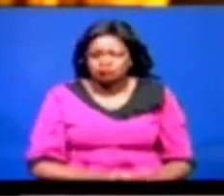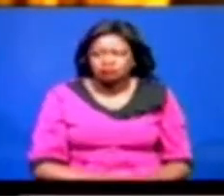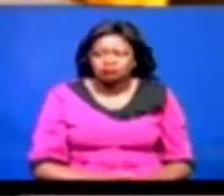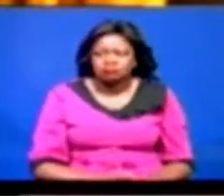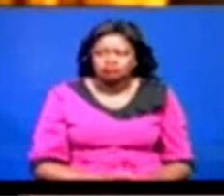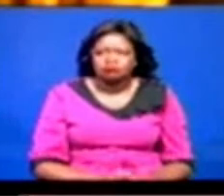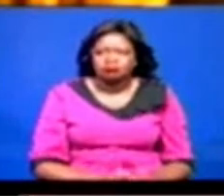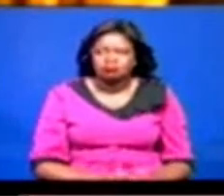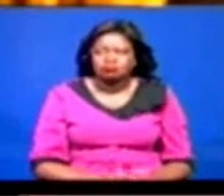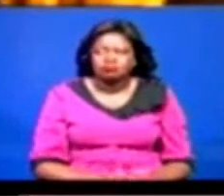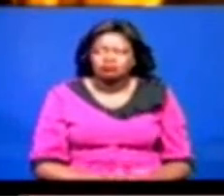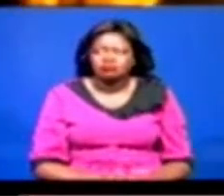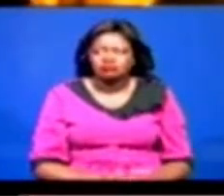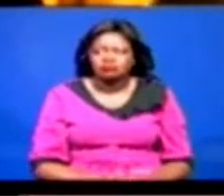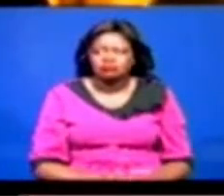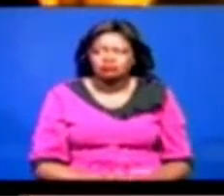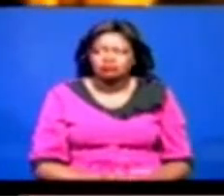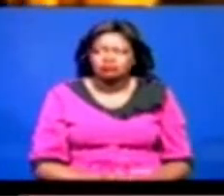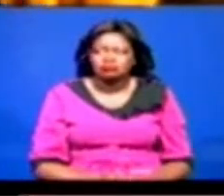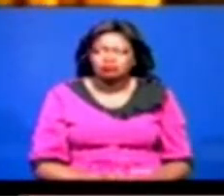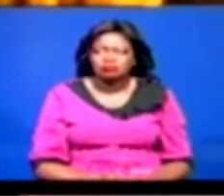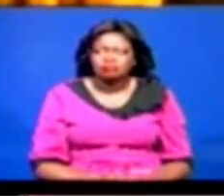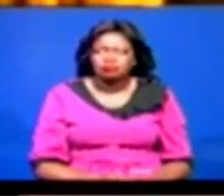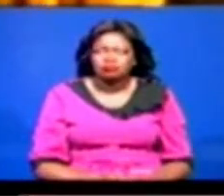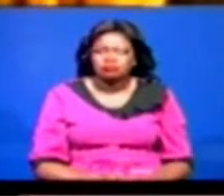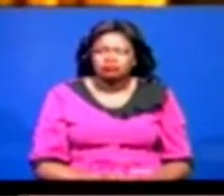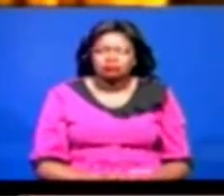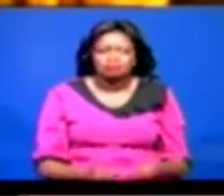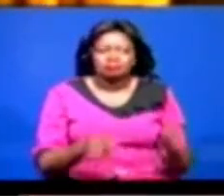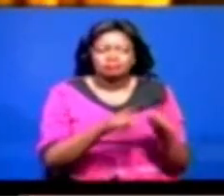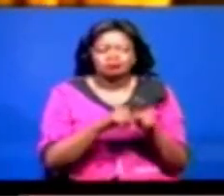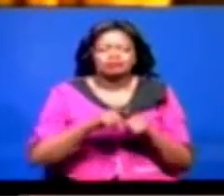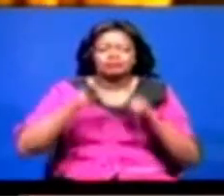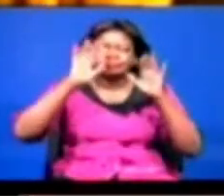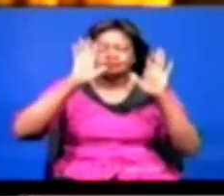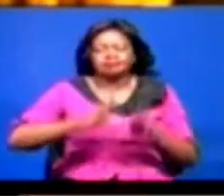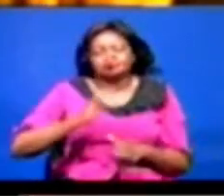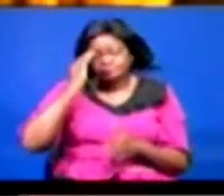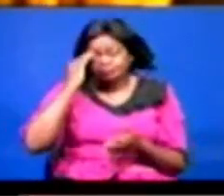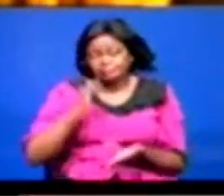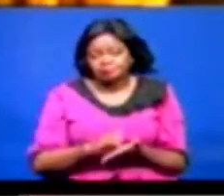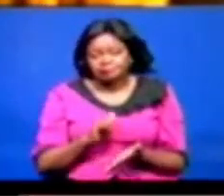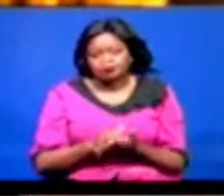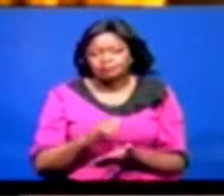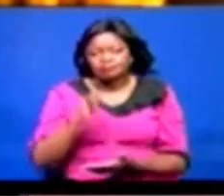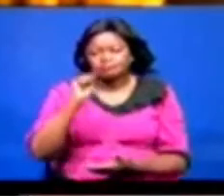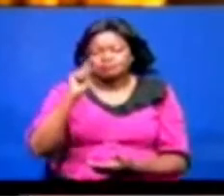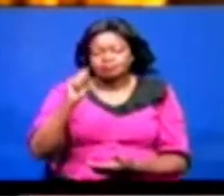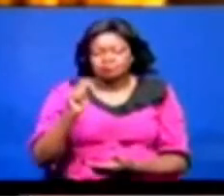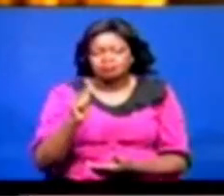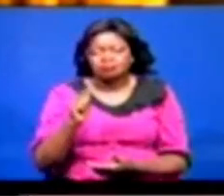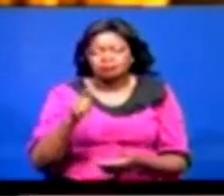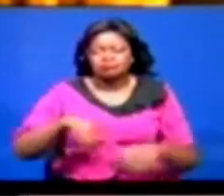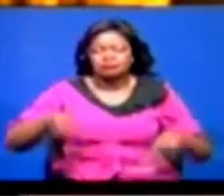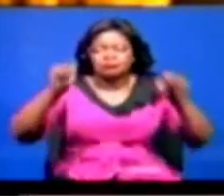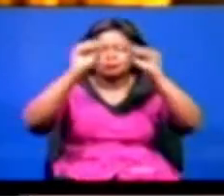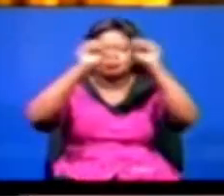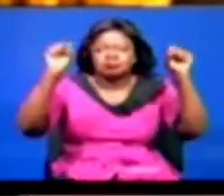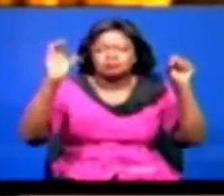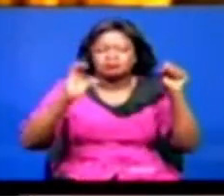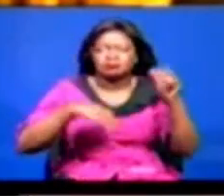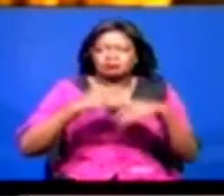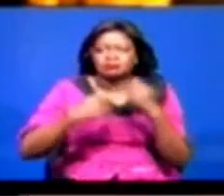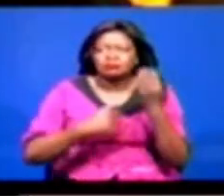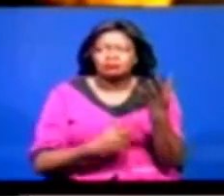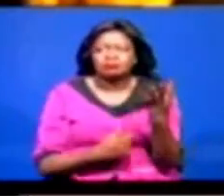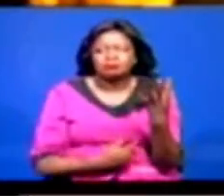And my lords, as I leave this point, it is also important to note that the agents of the presidential candidates, all of them, all four